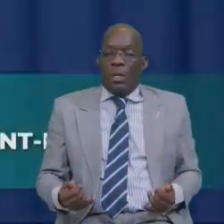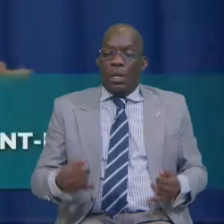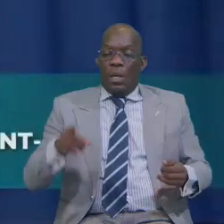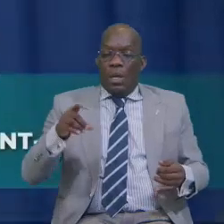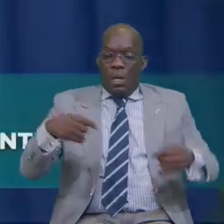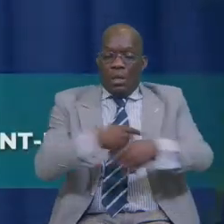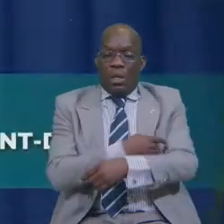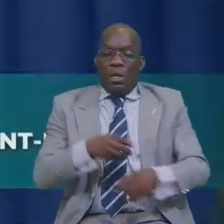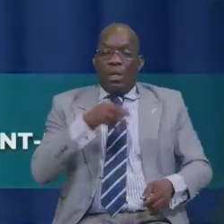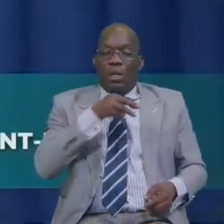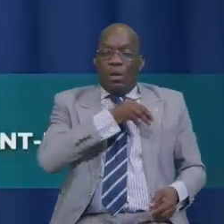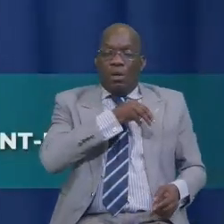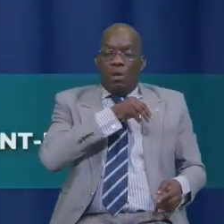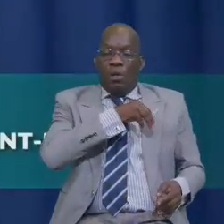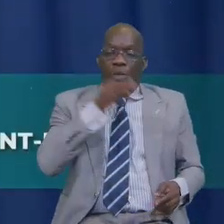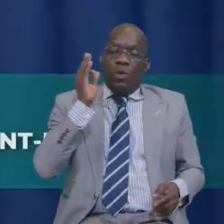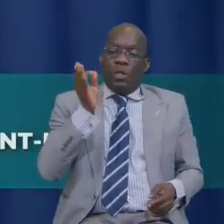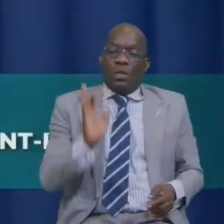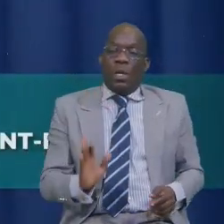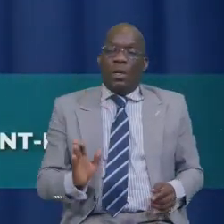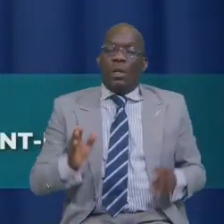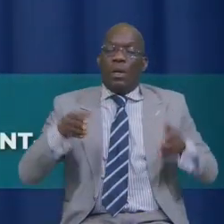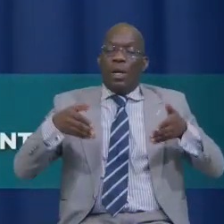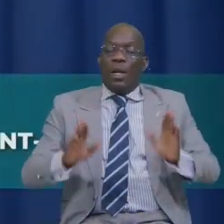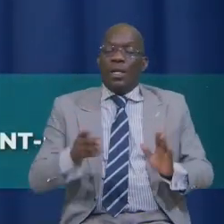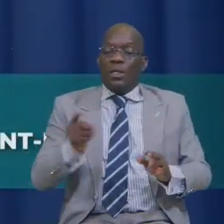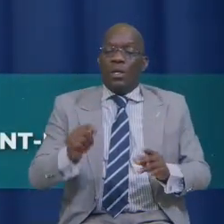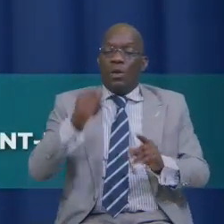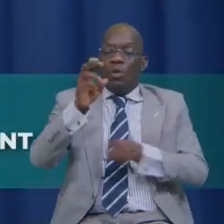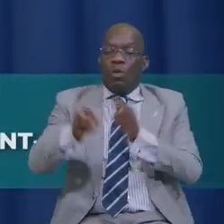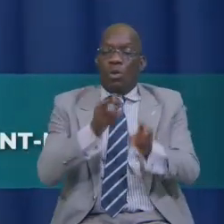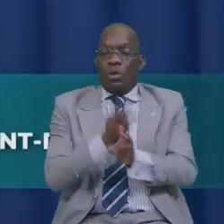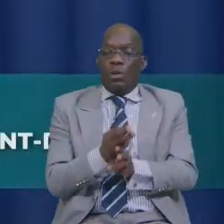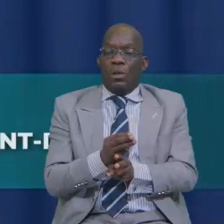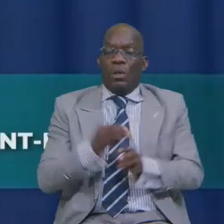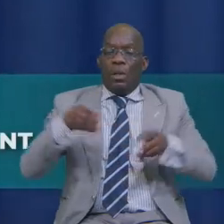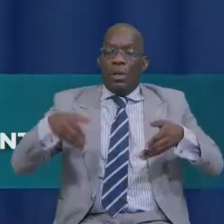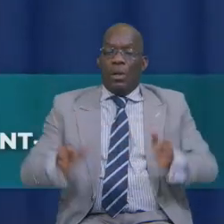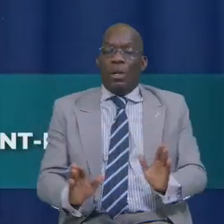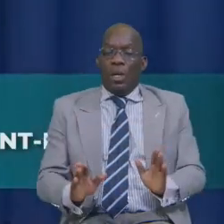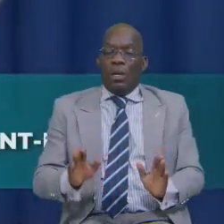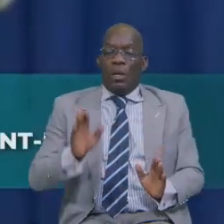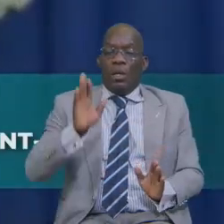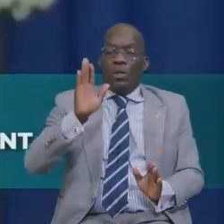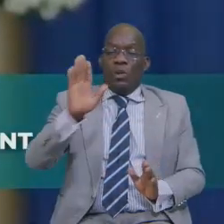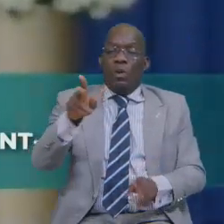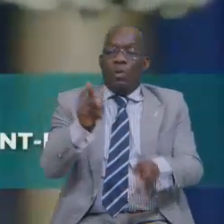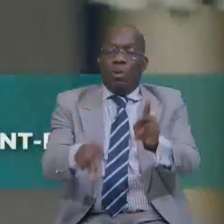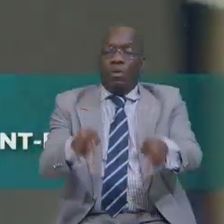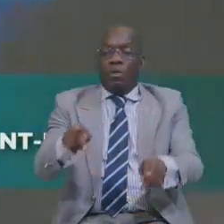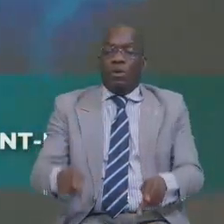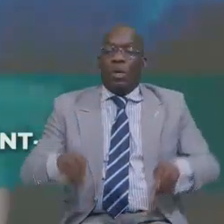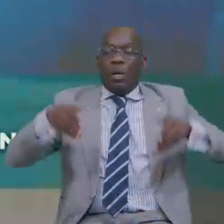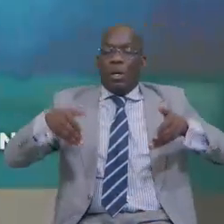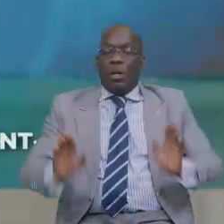be doing? Let the world, let your audience, let